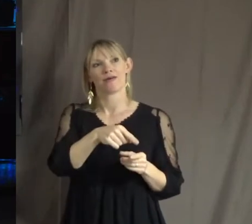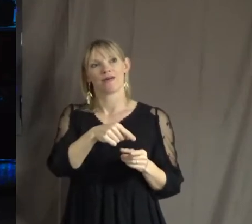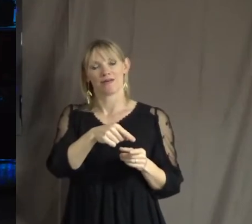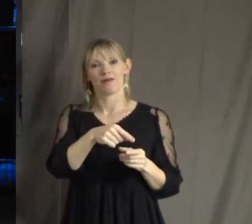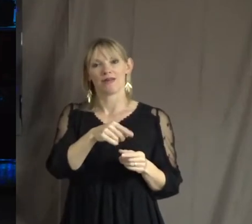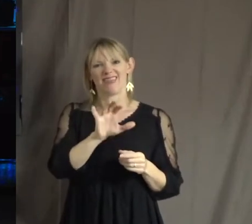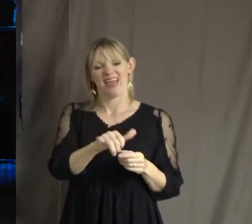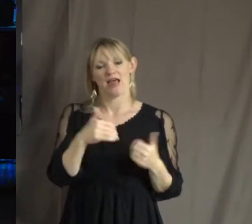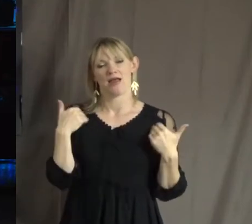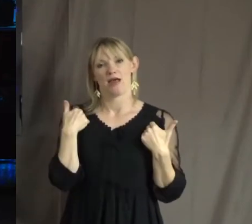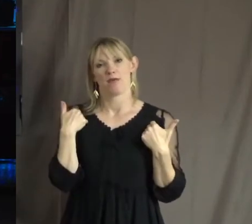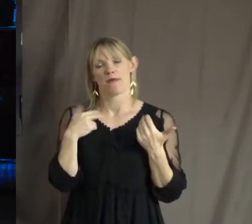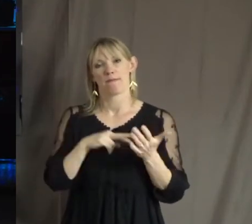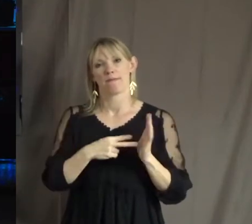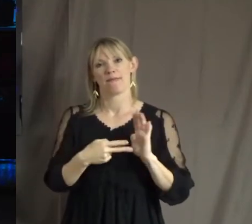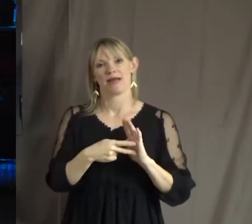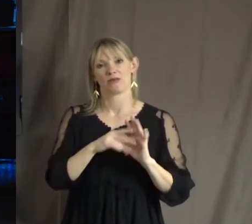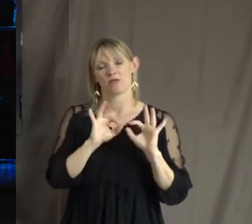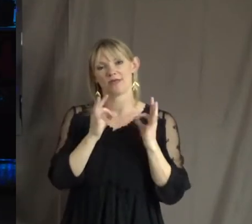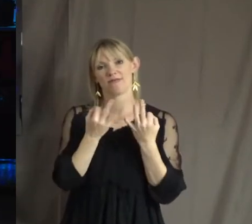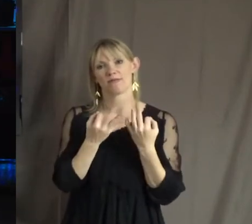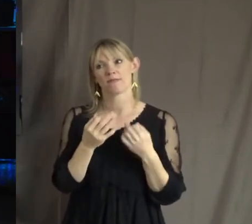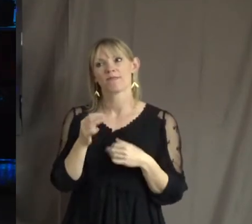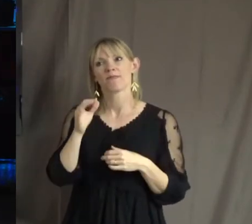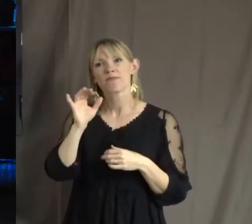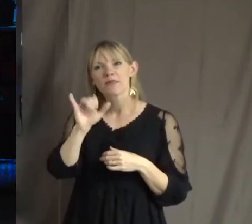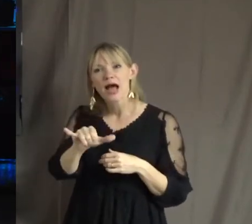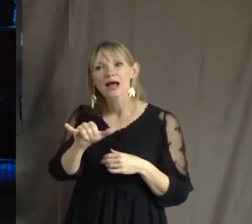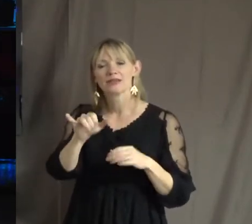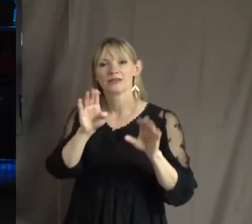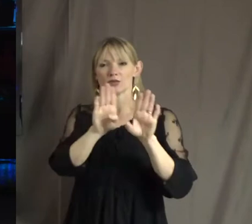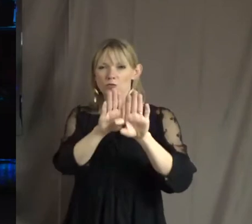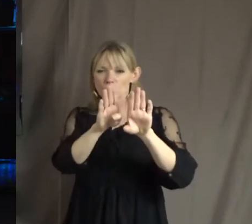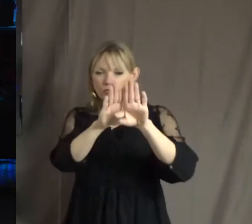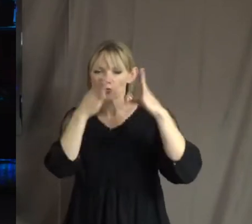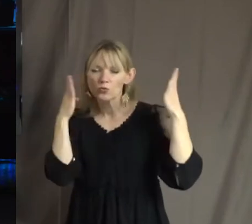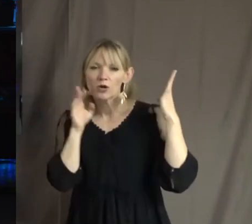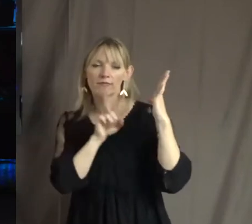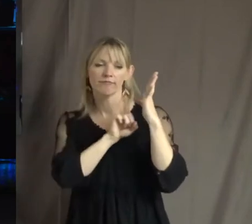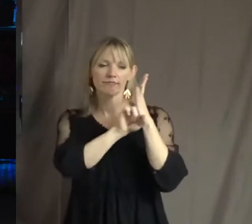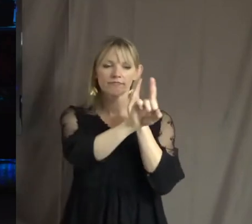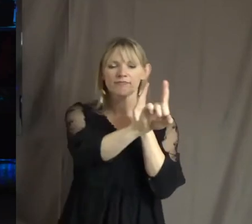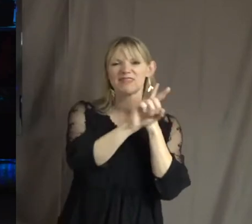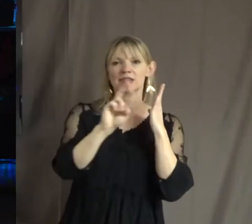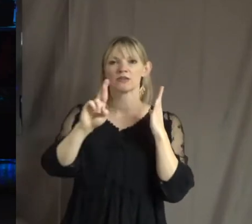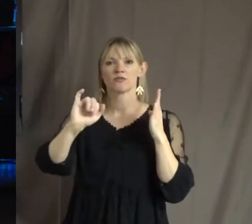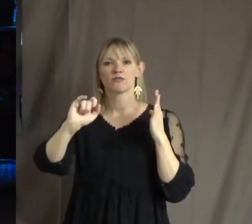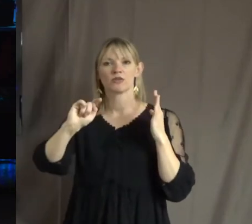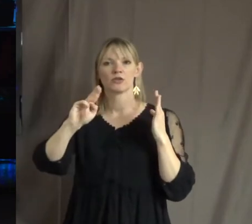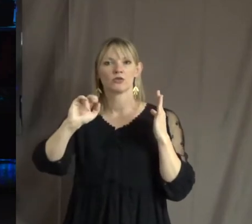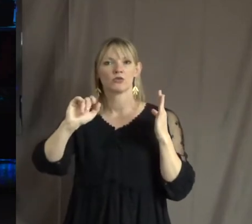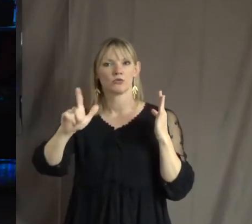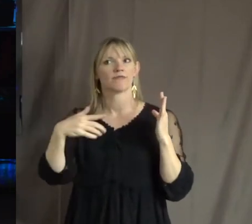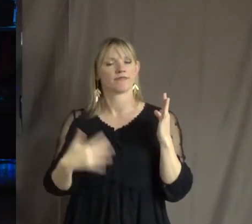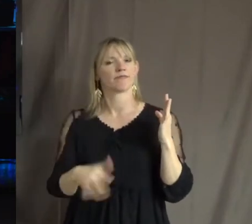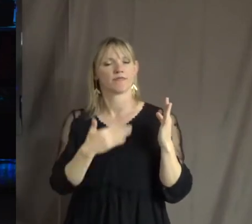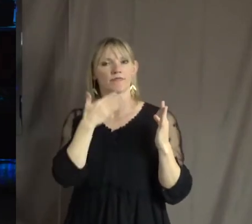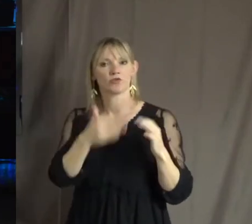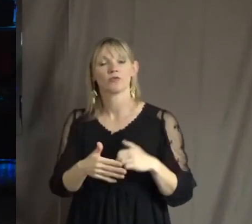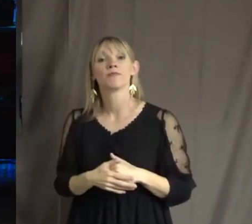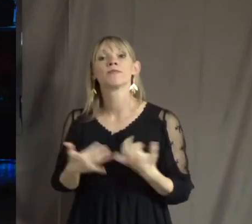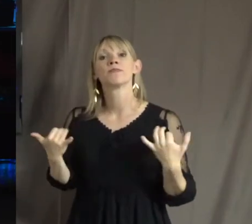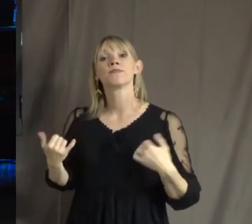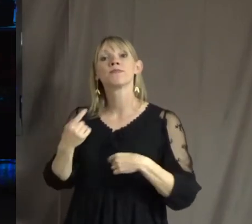family. You know, that's walking through a door. That's a ritual. It's a good thing. So